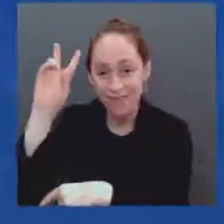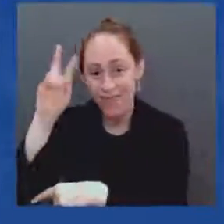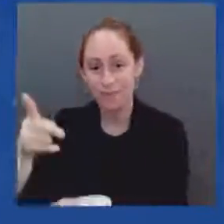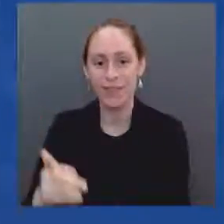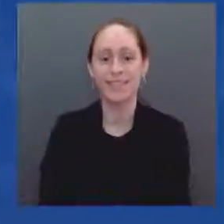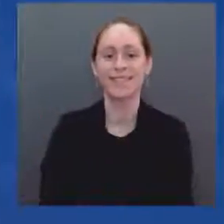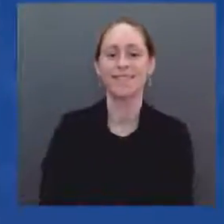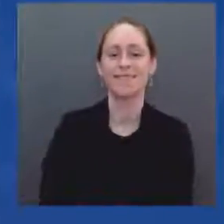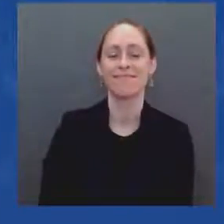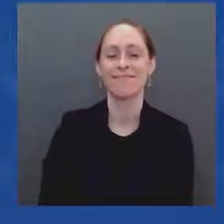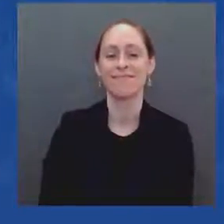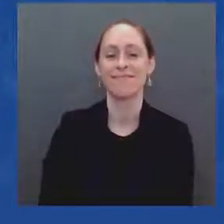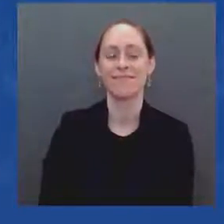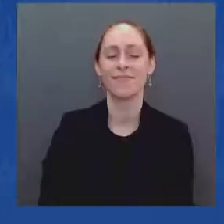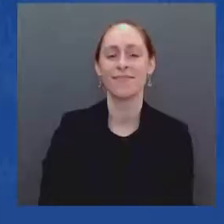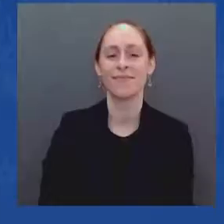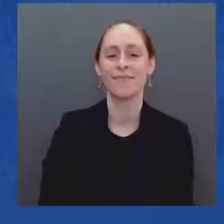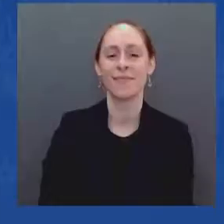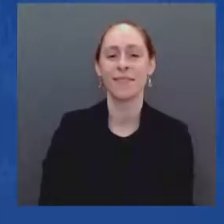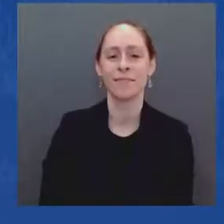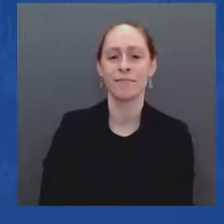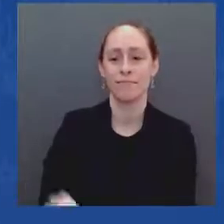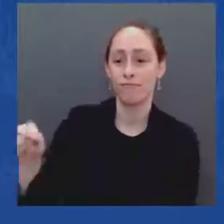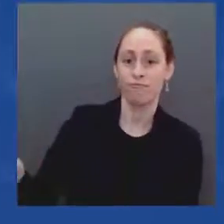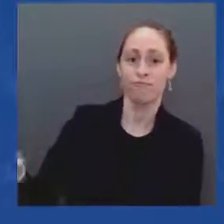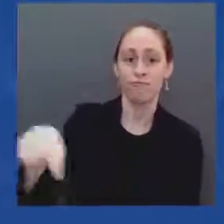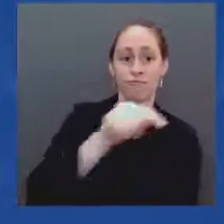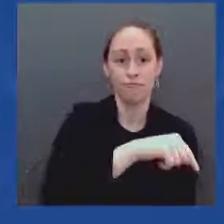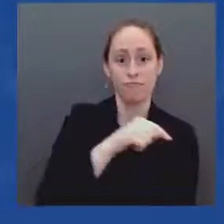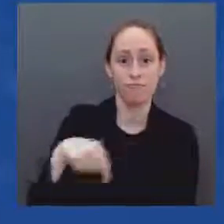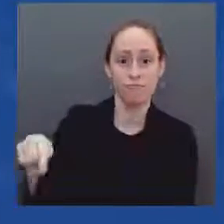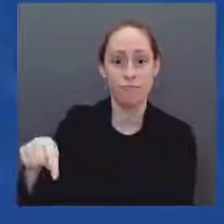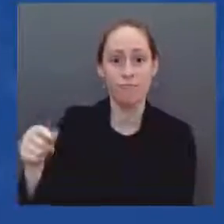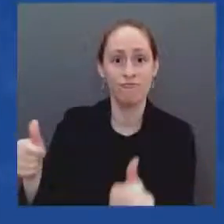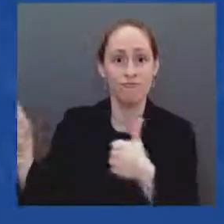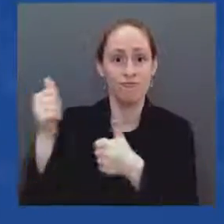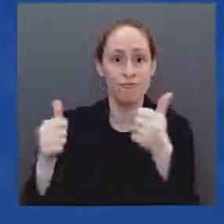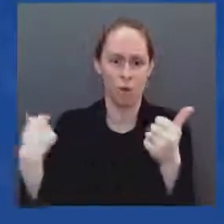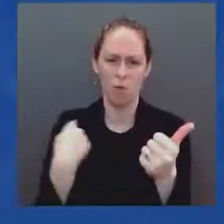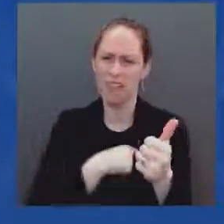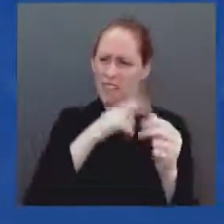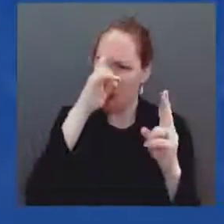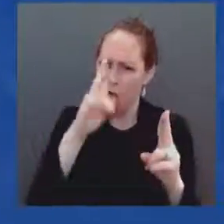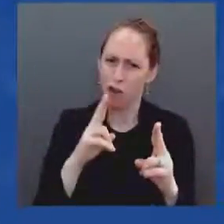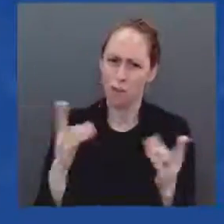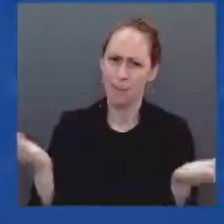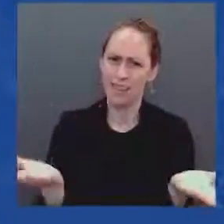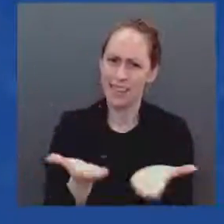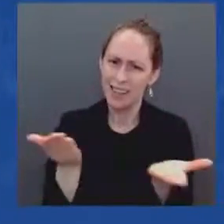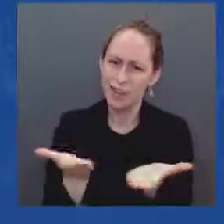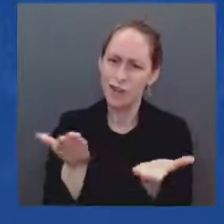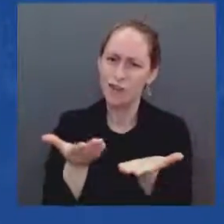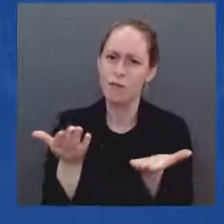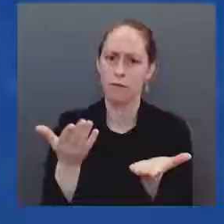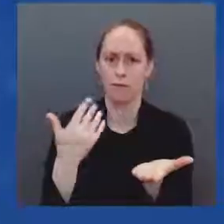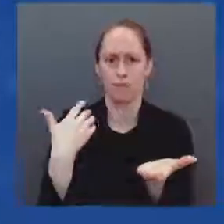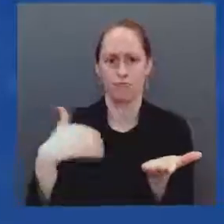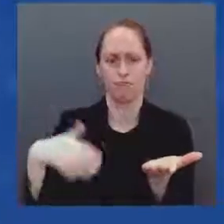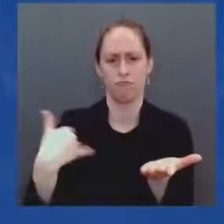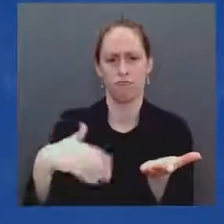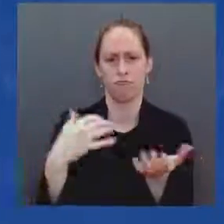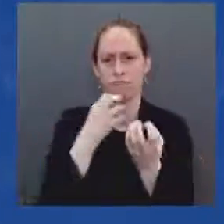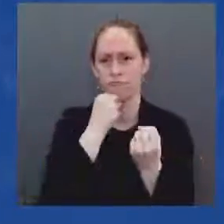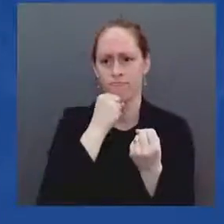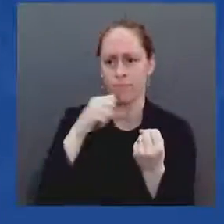every one of us, it's an honor to be with you. We cherish and value the relationship that we share with this administration. Thank you,